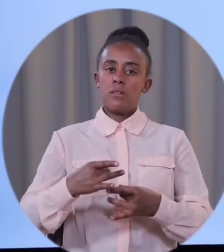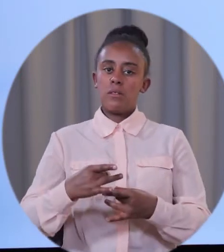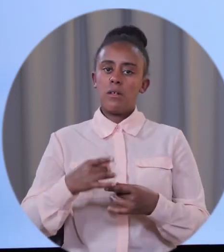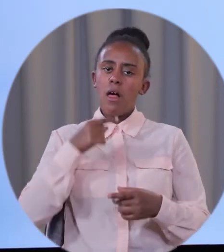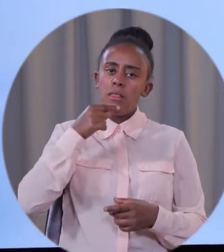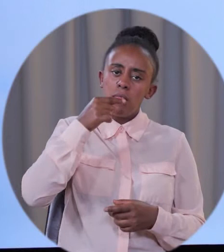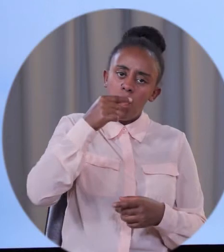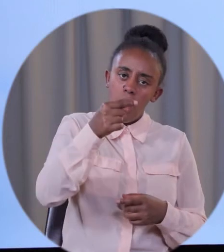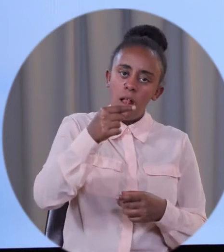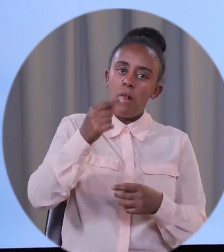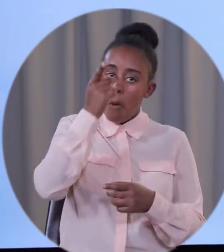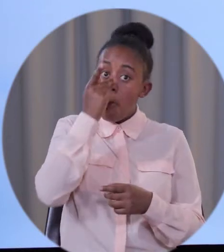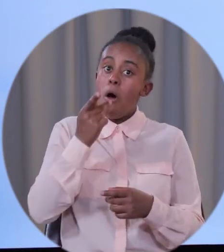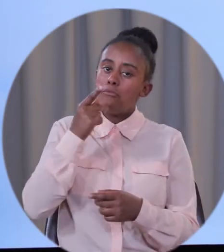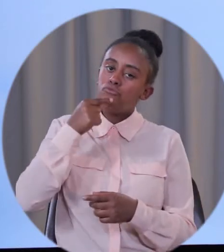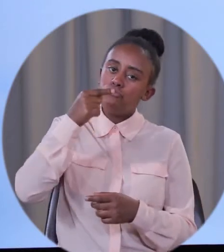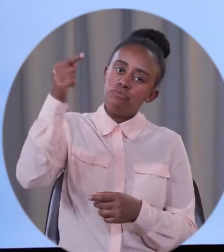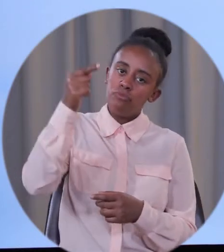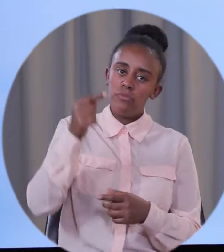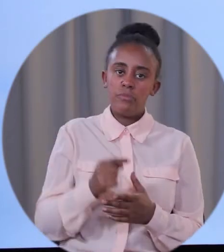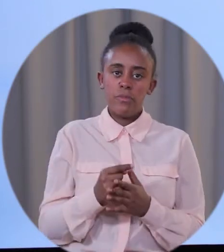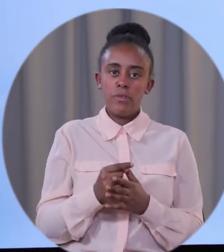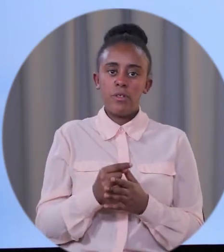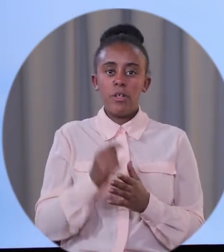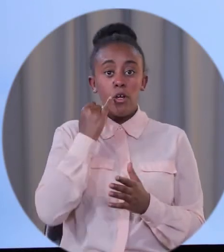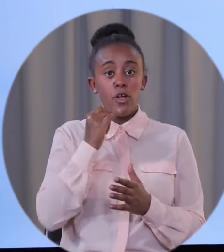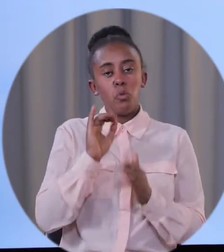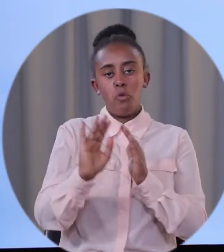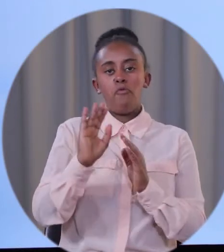Tell your parents their names if you have any in your